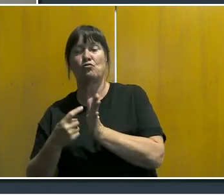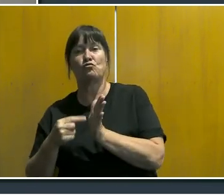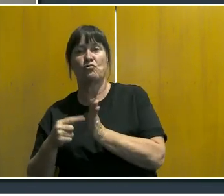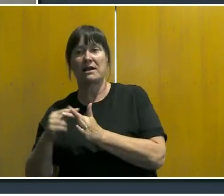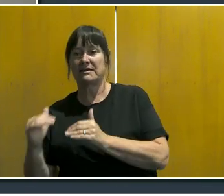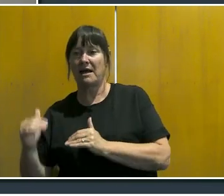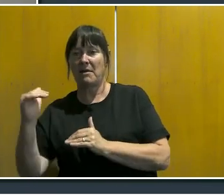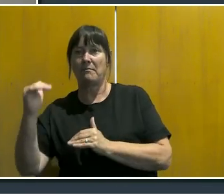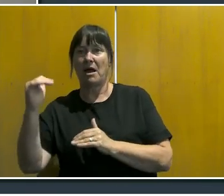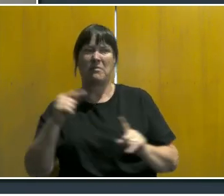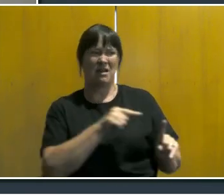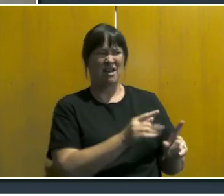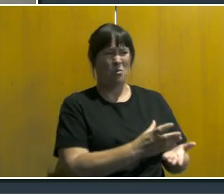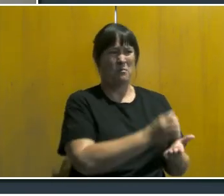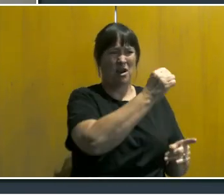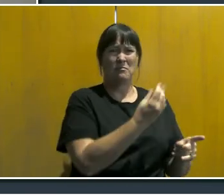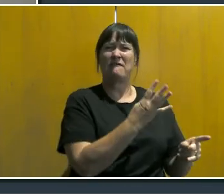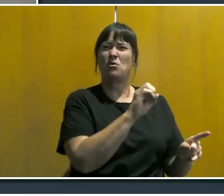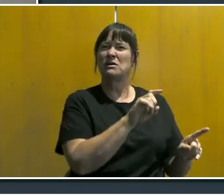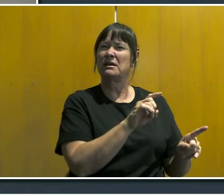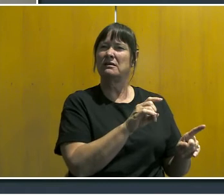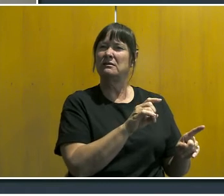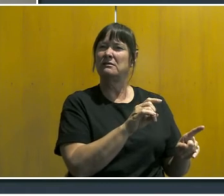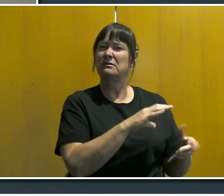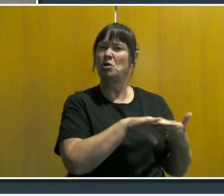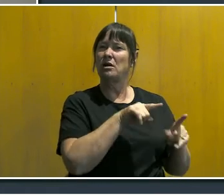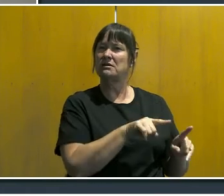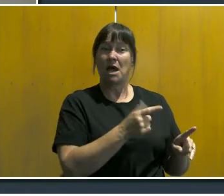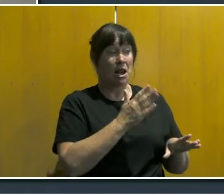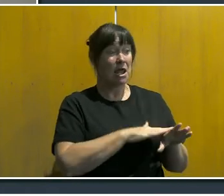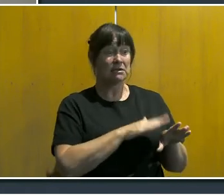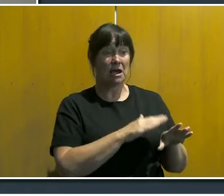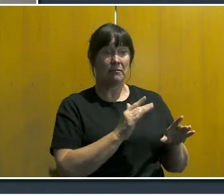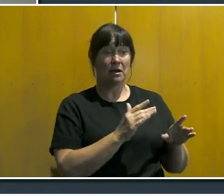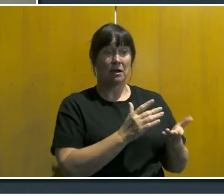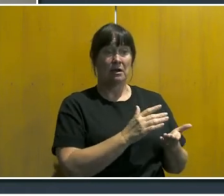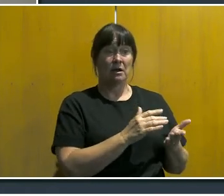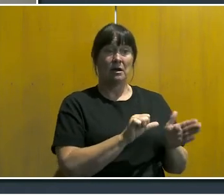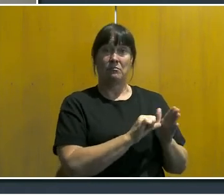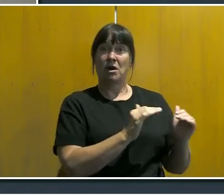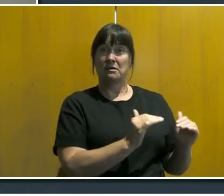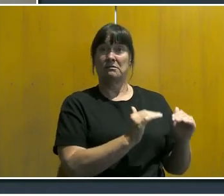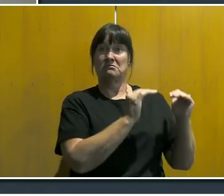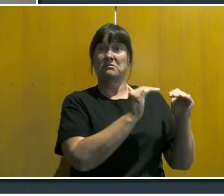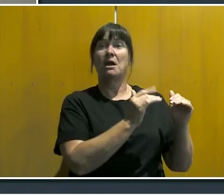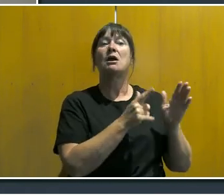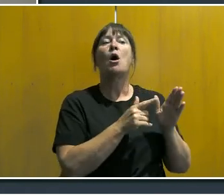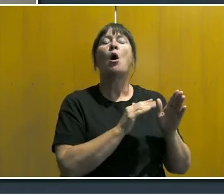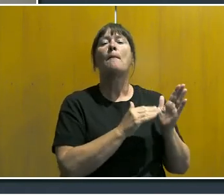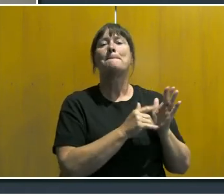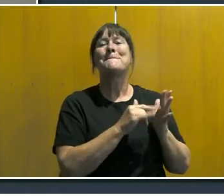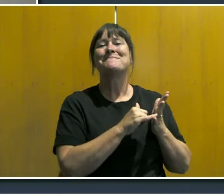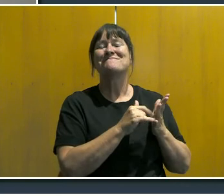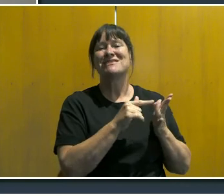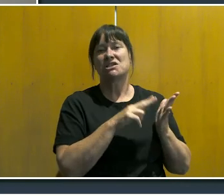Our last price increase was 9 years ago. So the last time we put up our price of admission was 9 years ago. So the